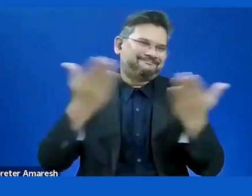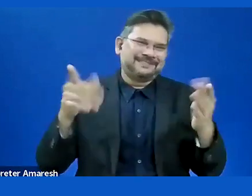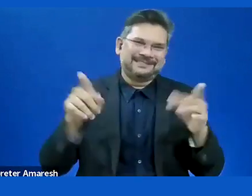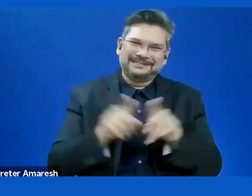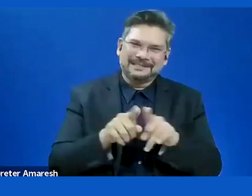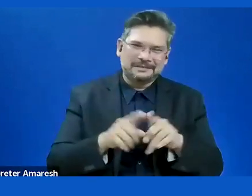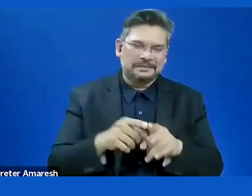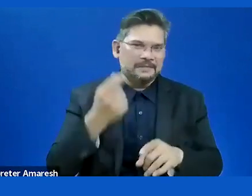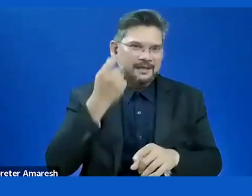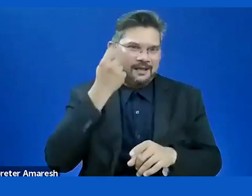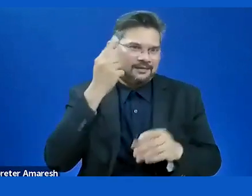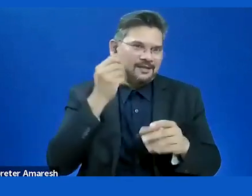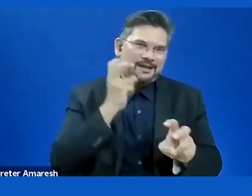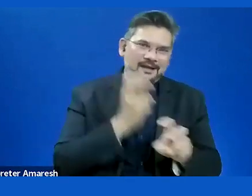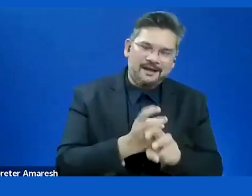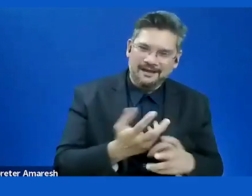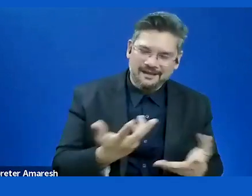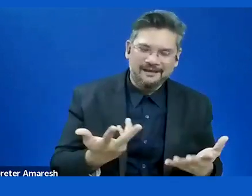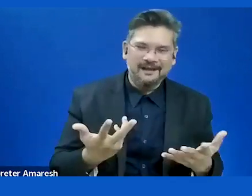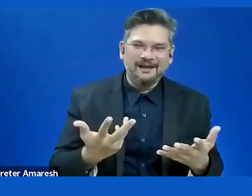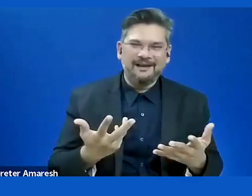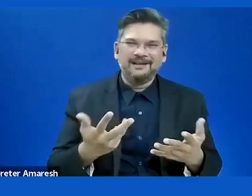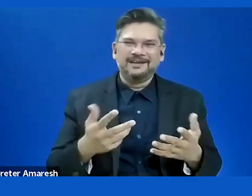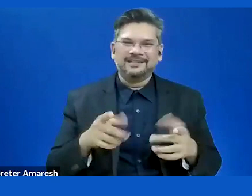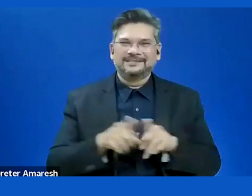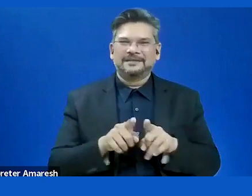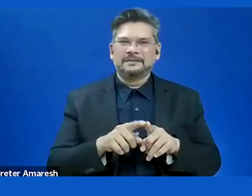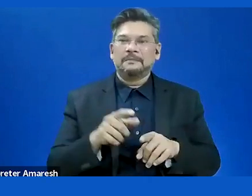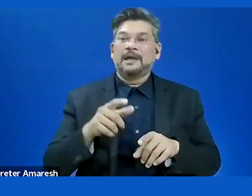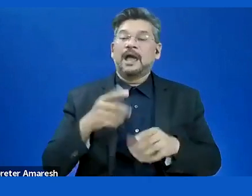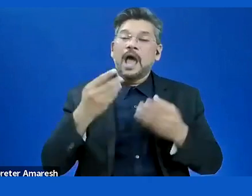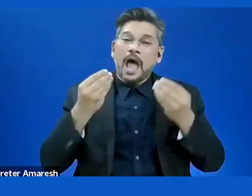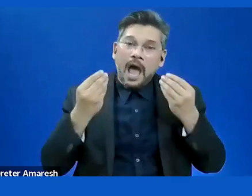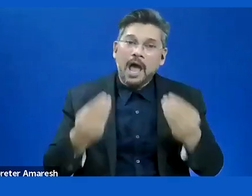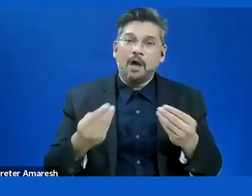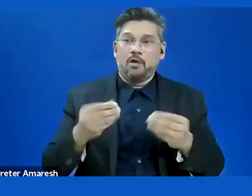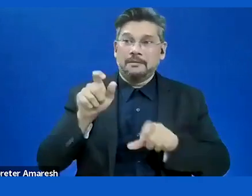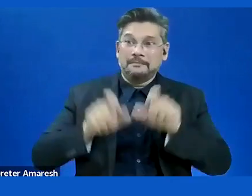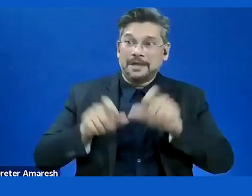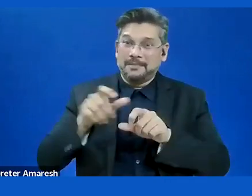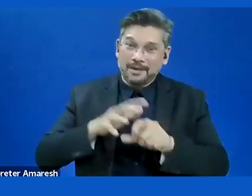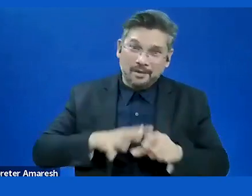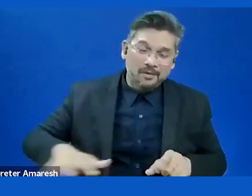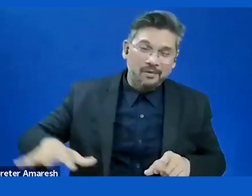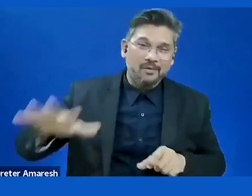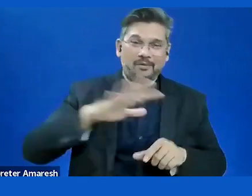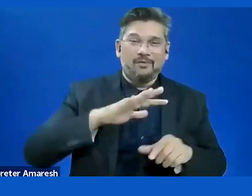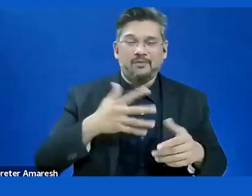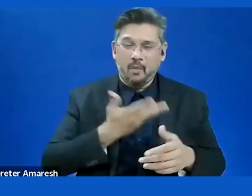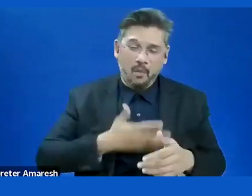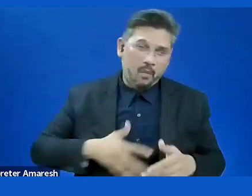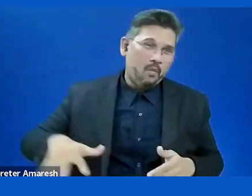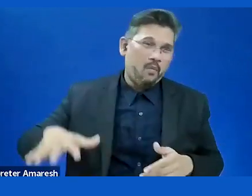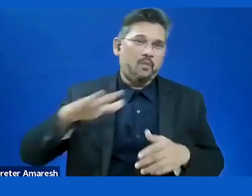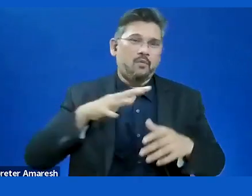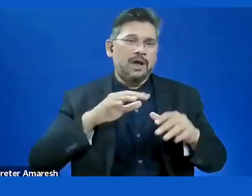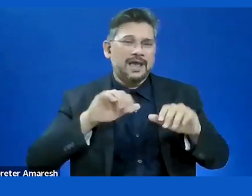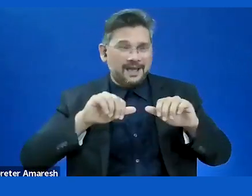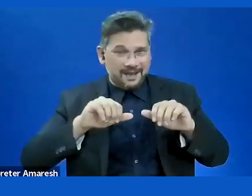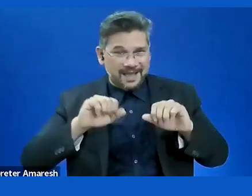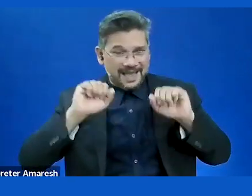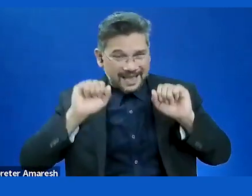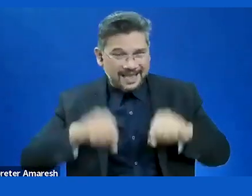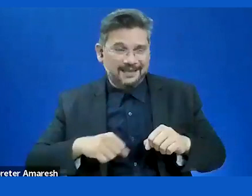So how could we, as a society, as a community, or even IAAP, how could we support in making sure that when all these